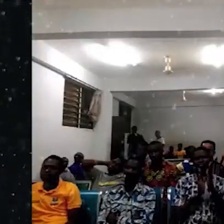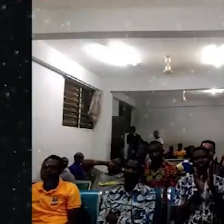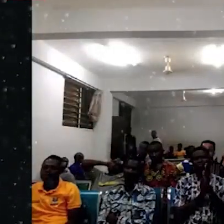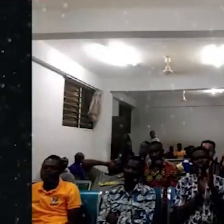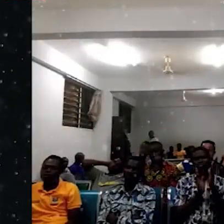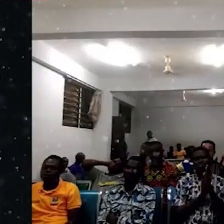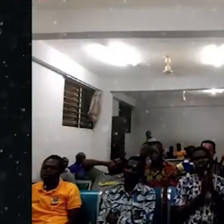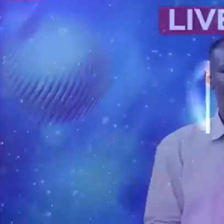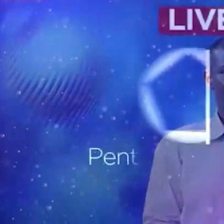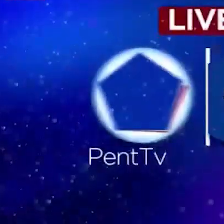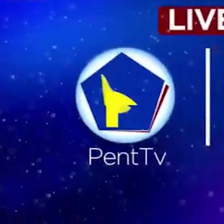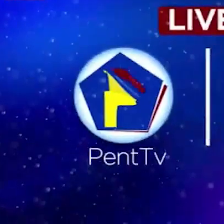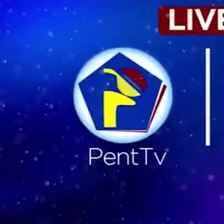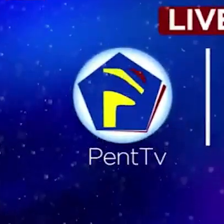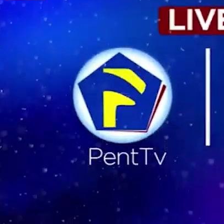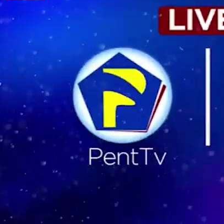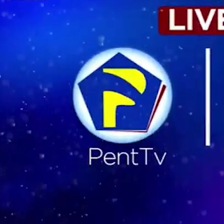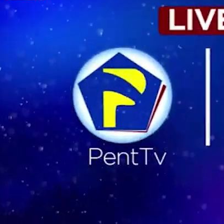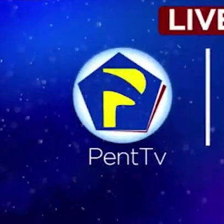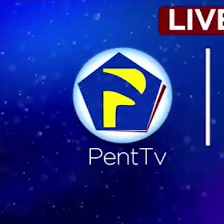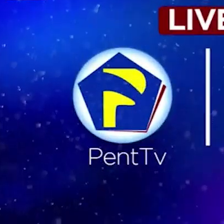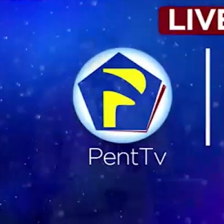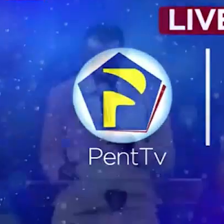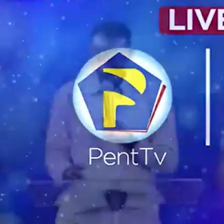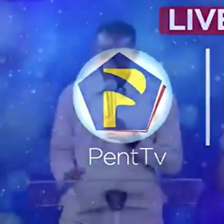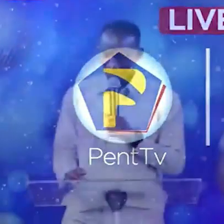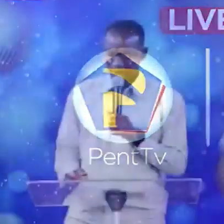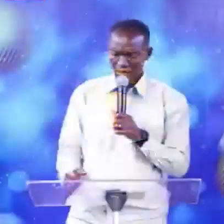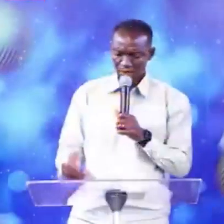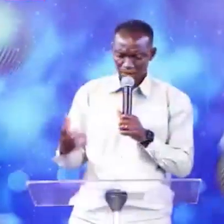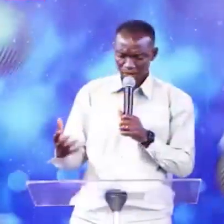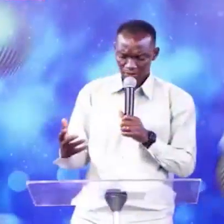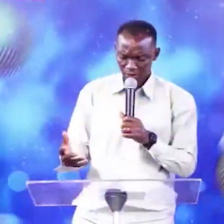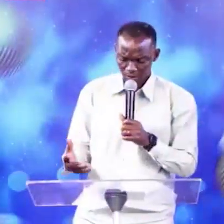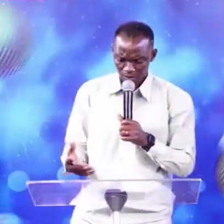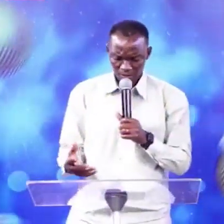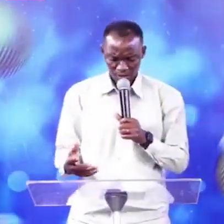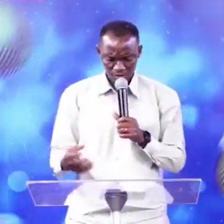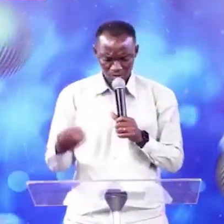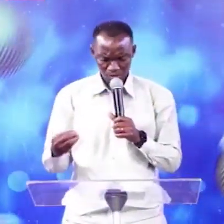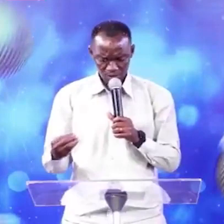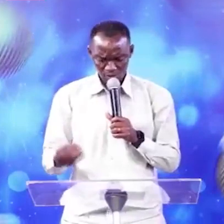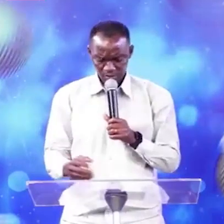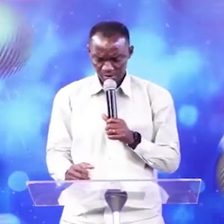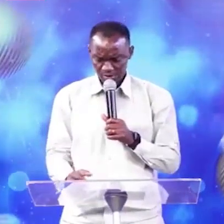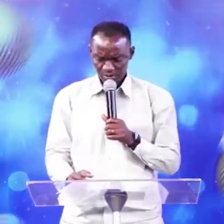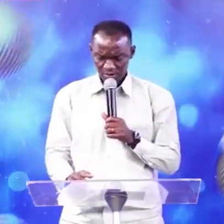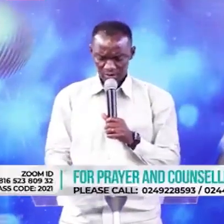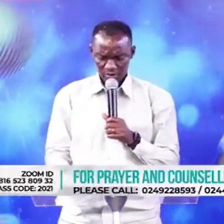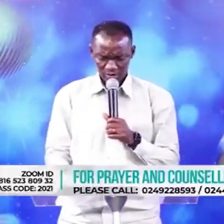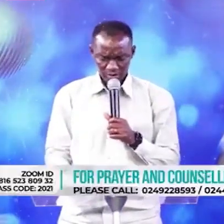words. We have been taught, and the word of God is so